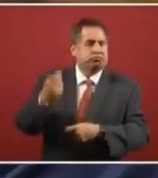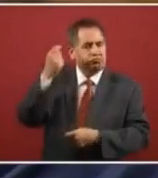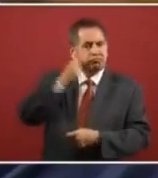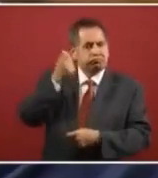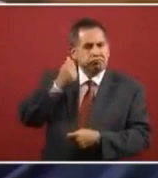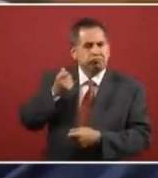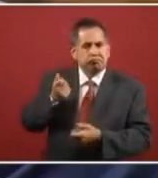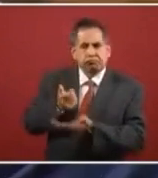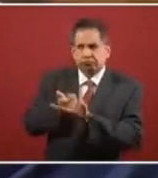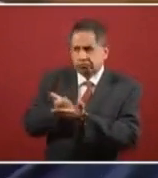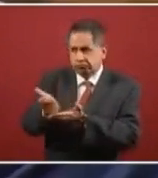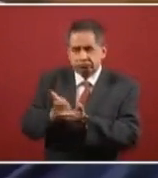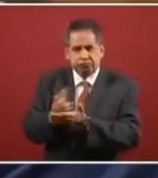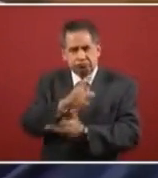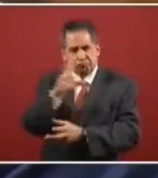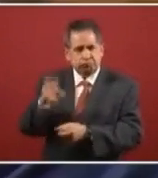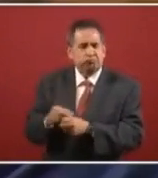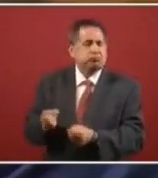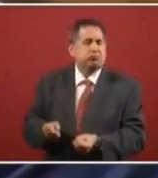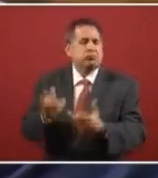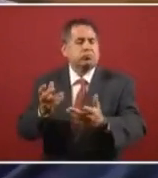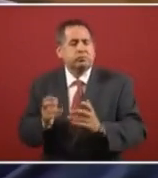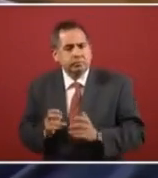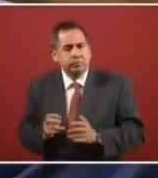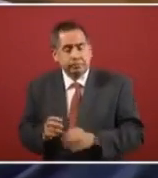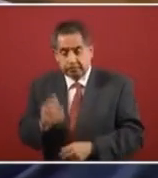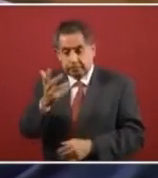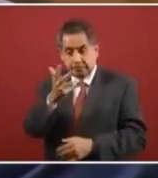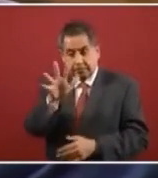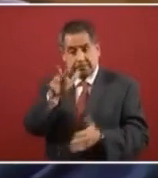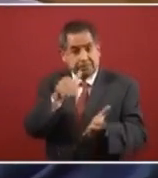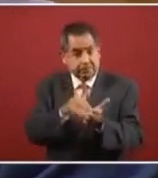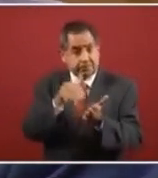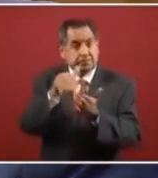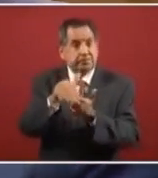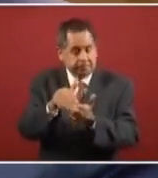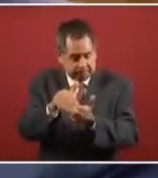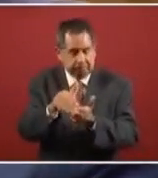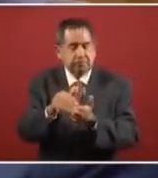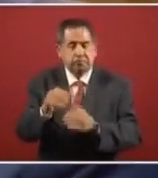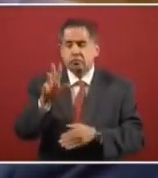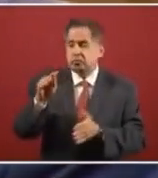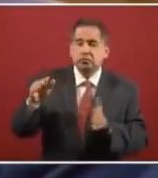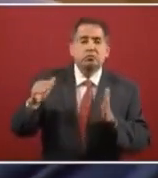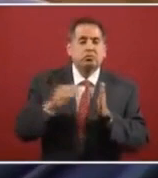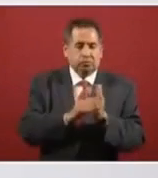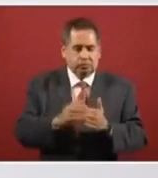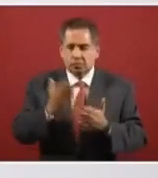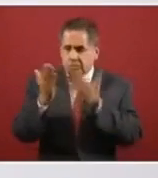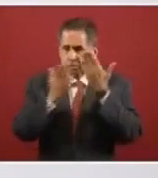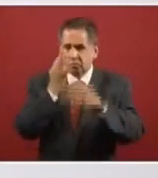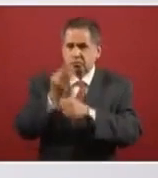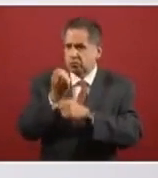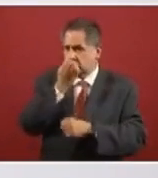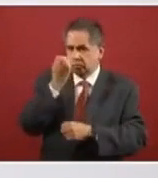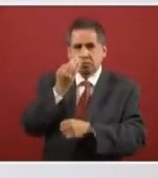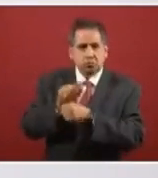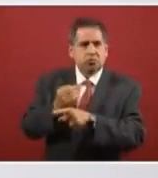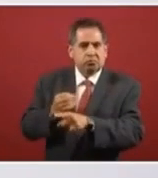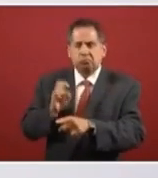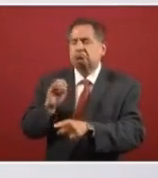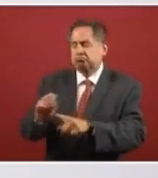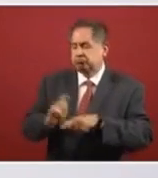receiving grants in the all levels of schools ten million nine hundred ninety